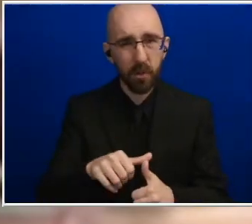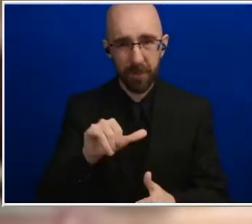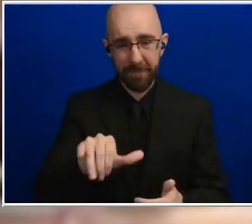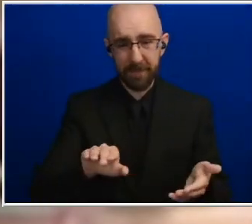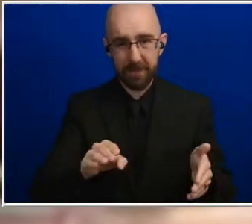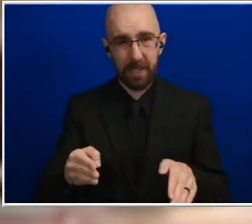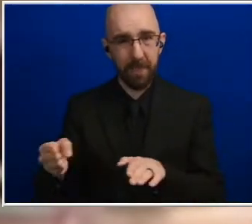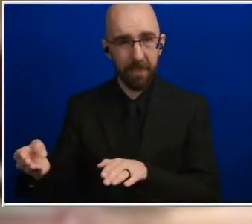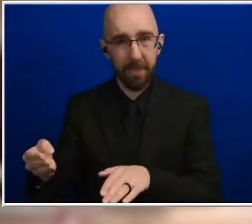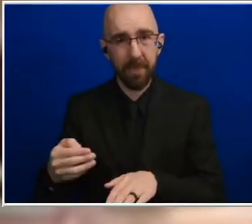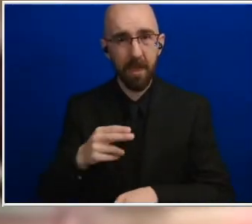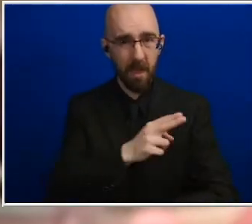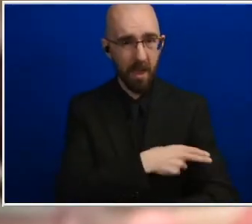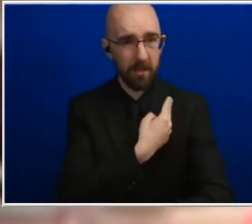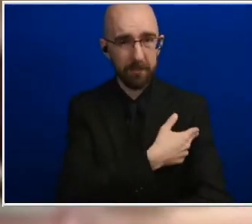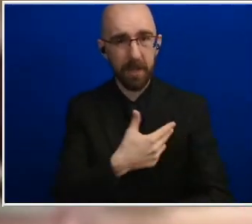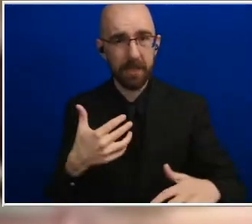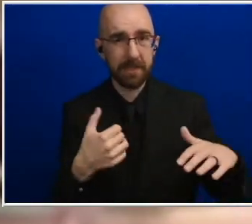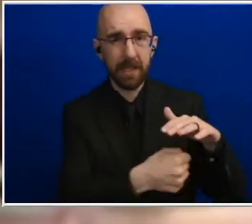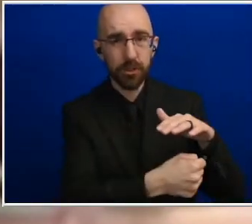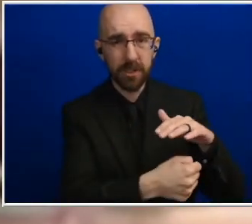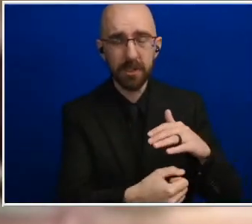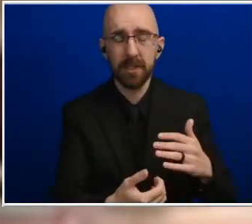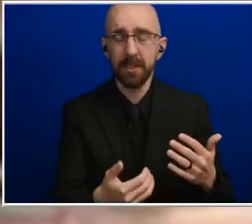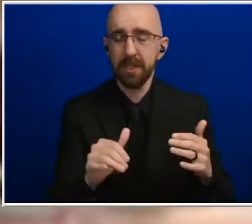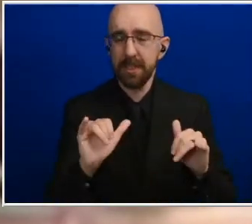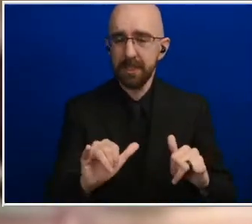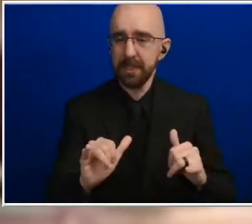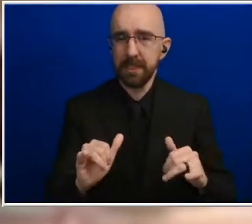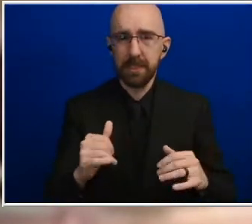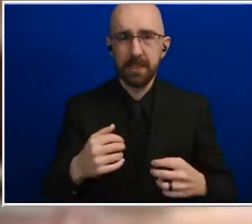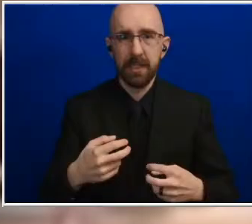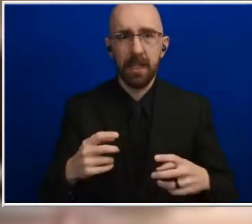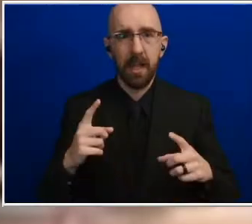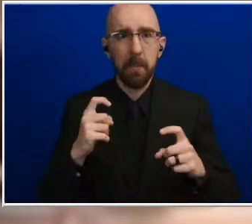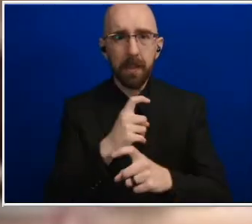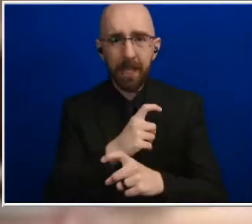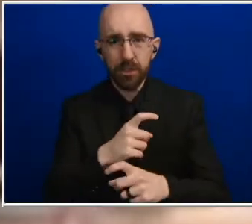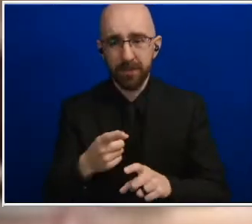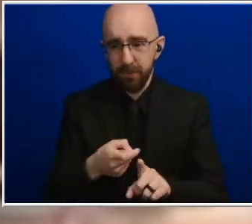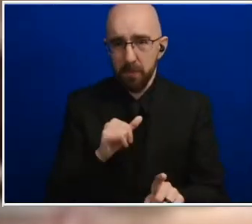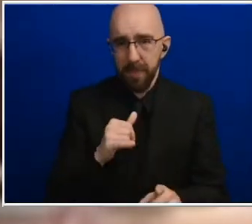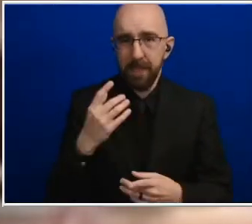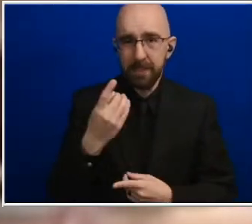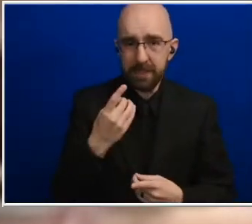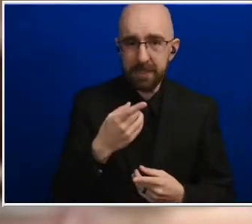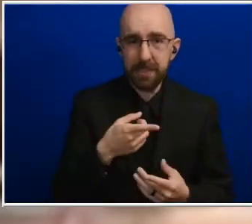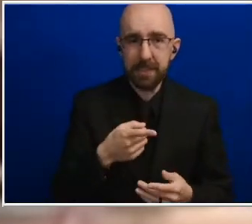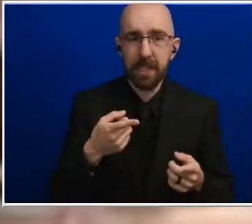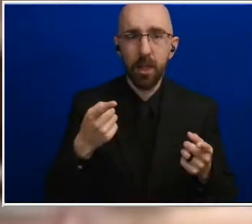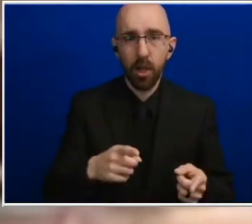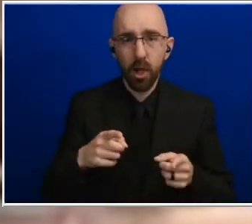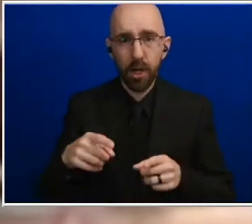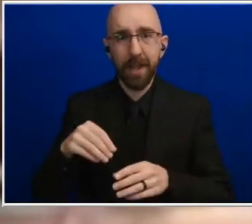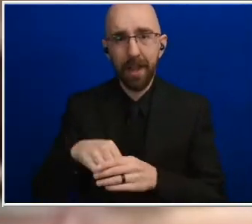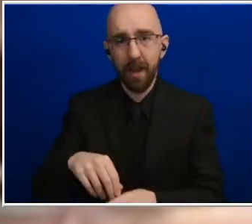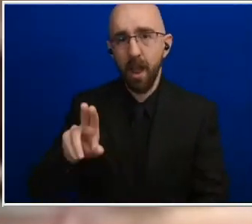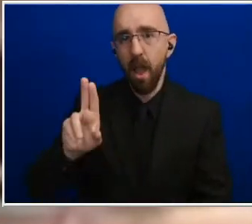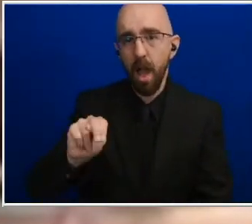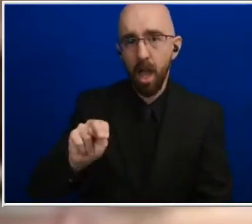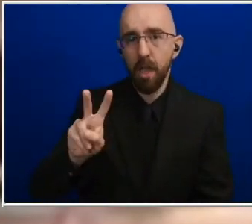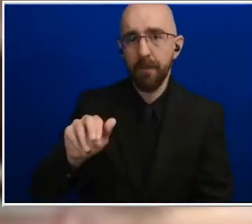these hospitalizations, these complications are occurring in